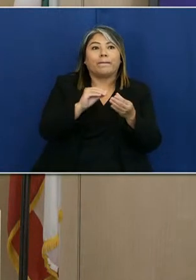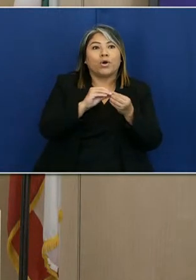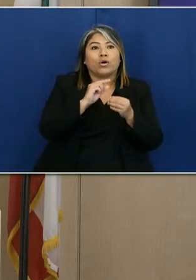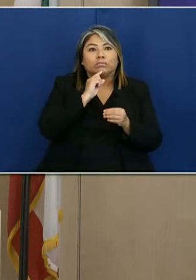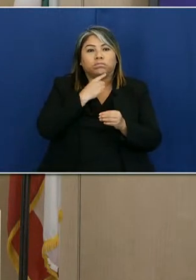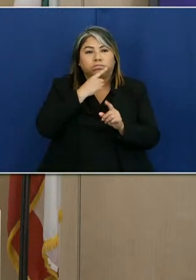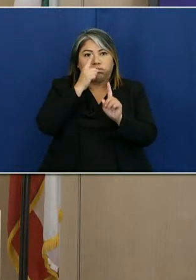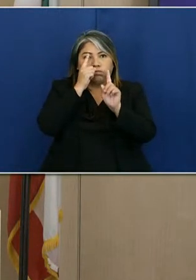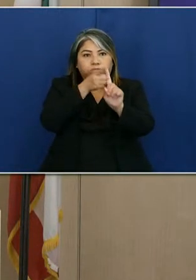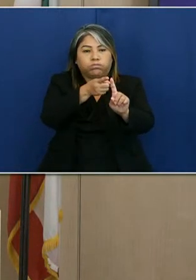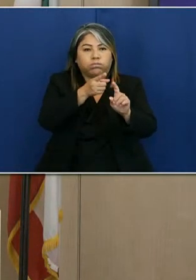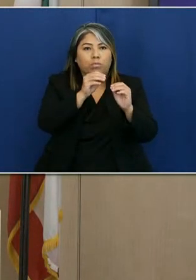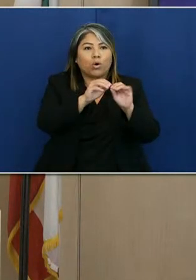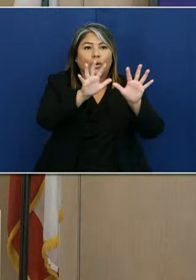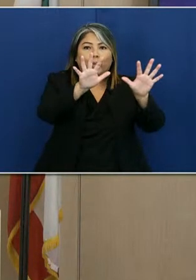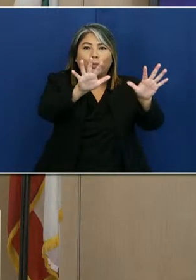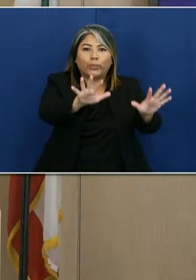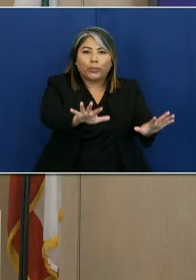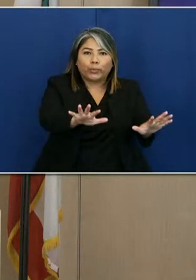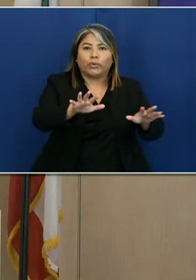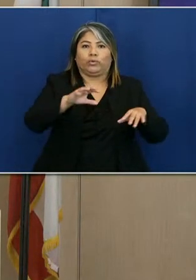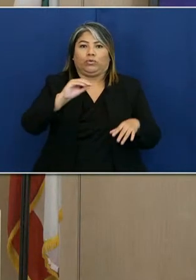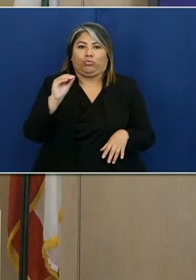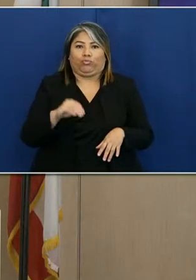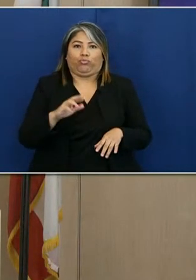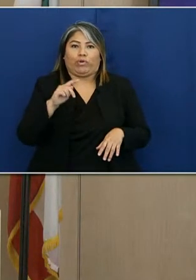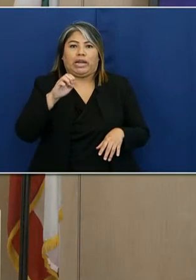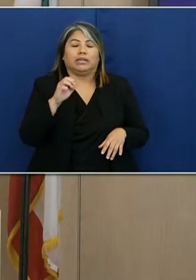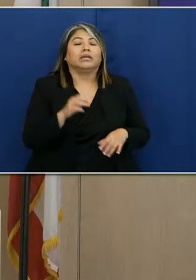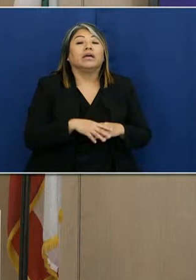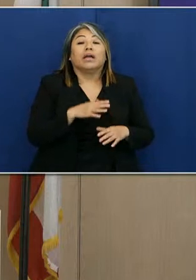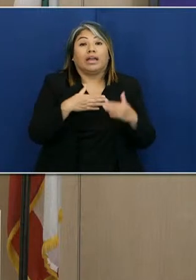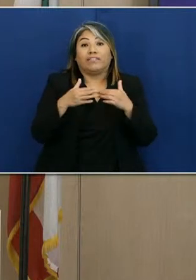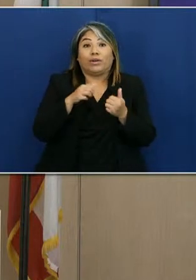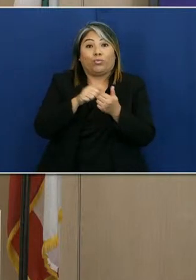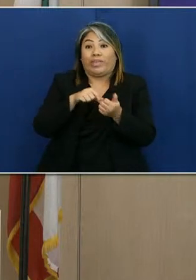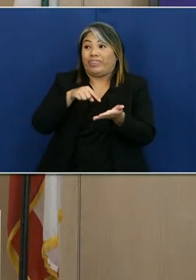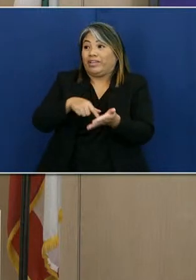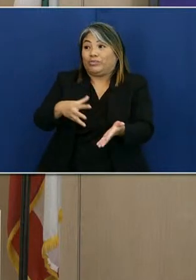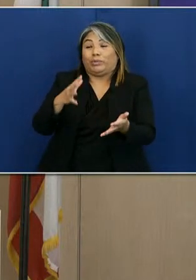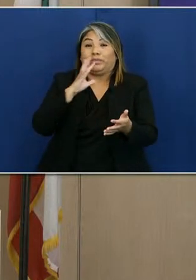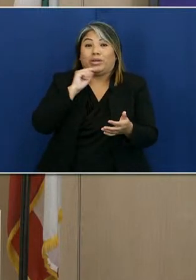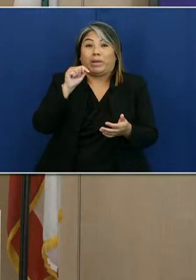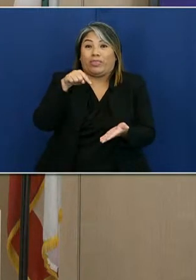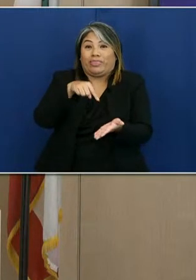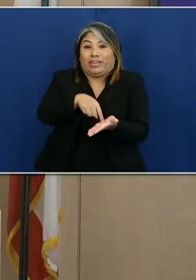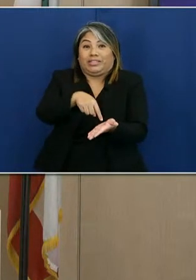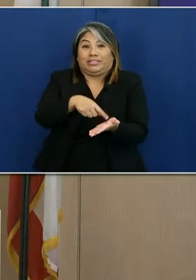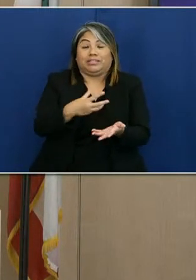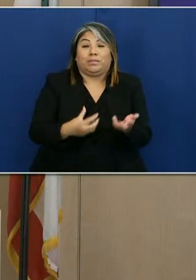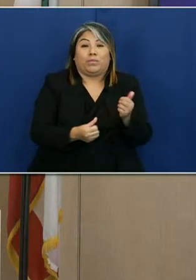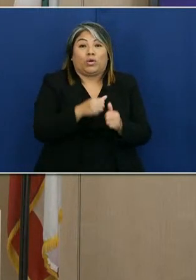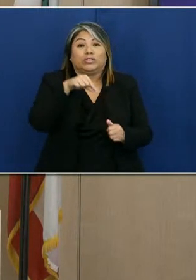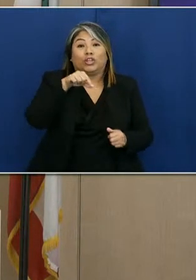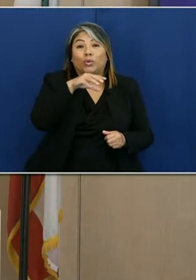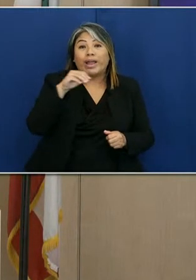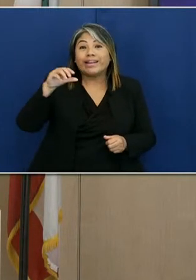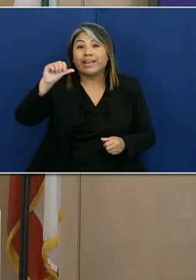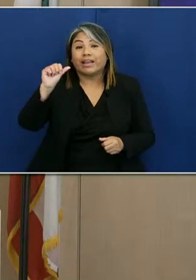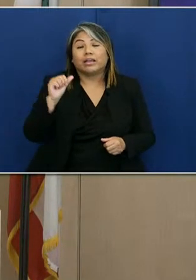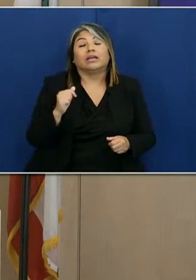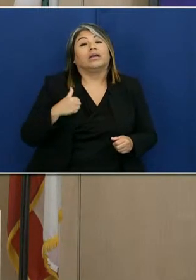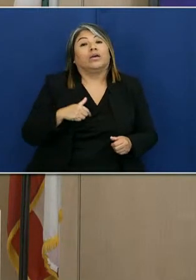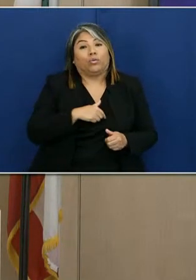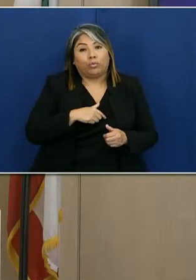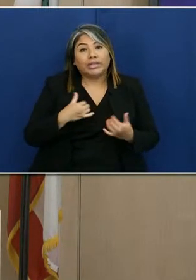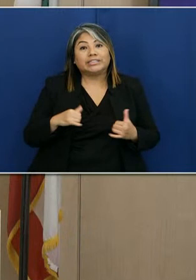intentional, slow rate. And even with this, and we've been talking about this in most of the Q&A, we still